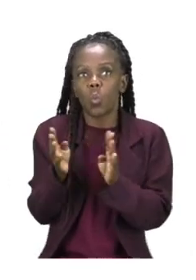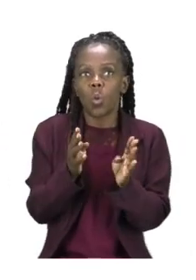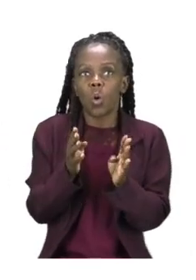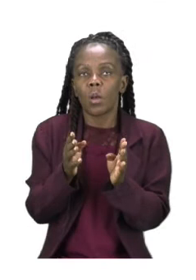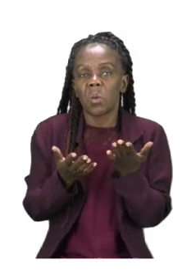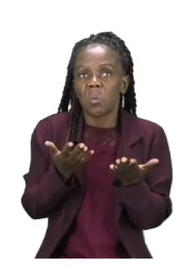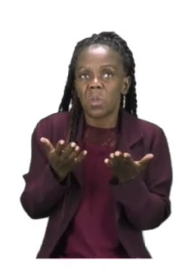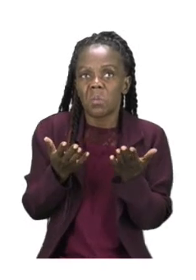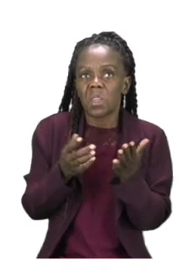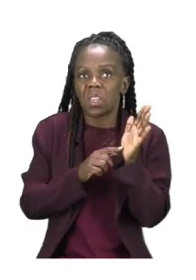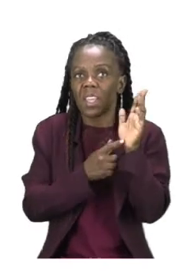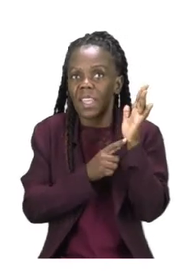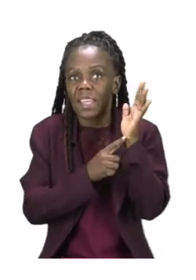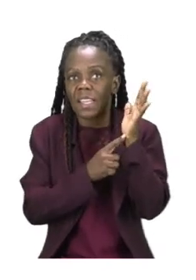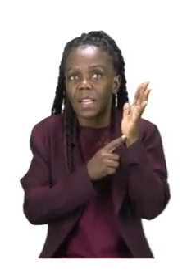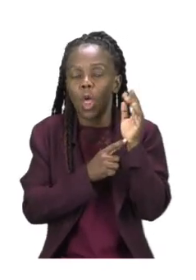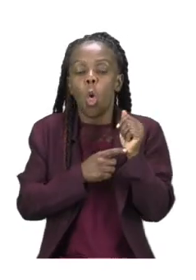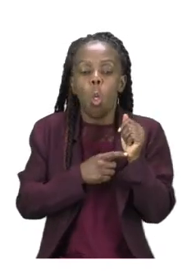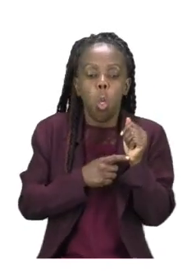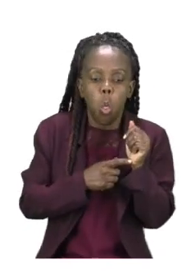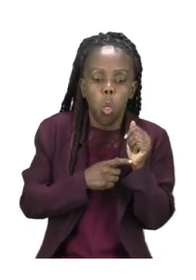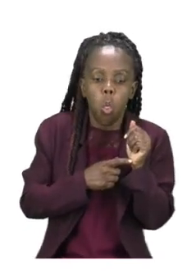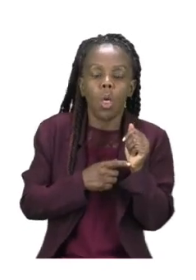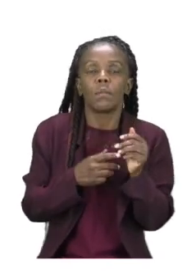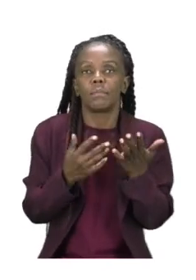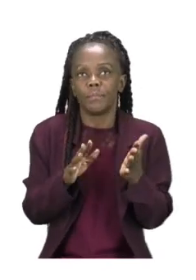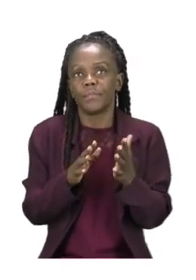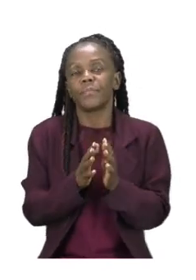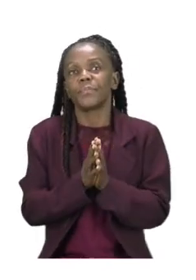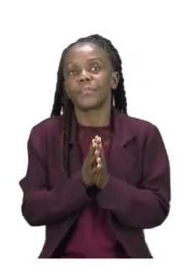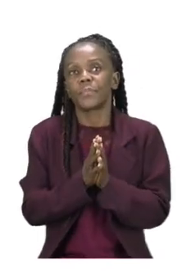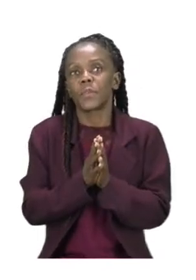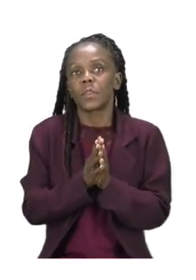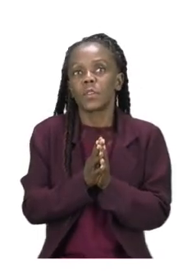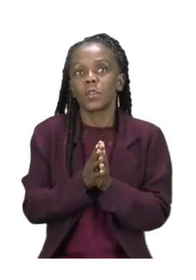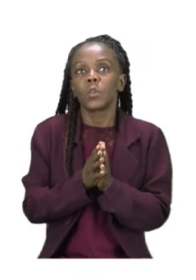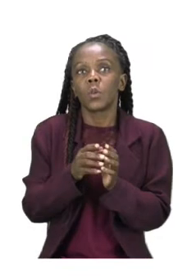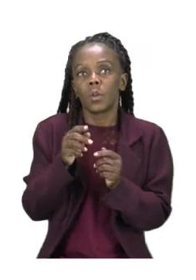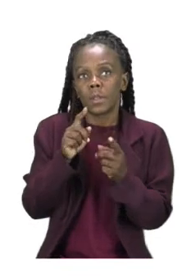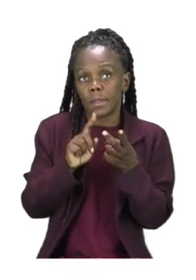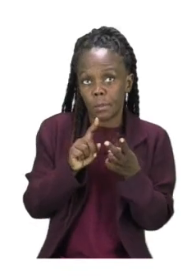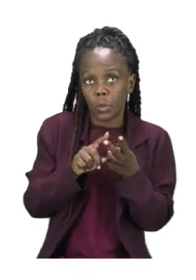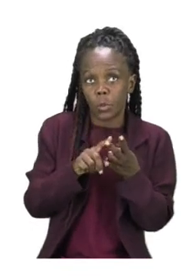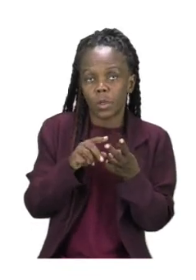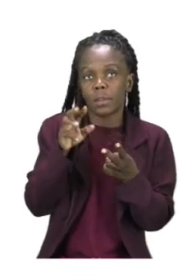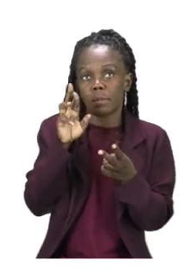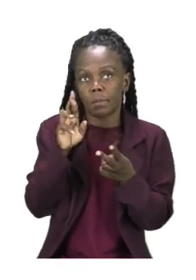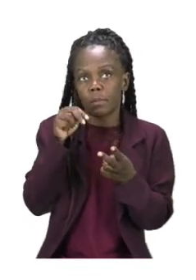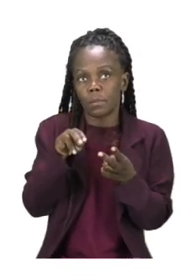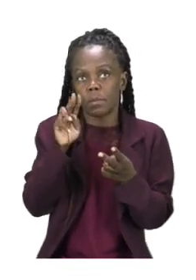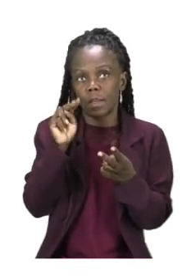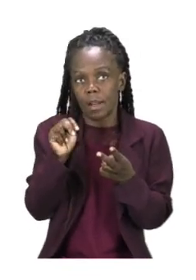Then we have the word run. Now run is the action when we move really, really fast, going from one place